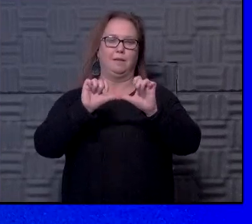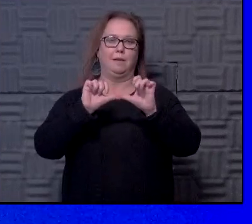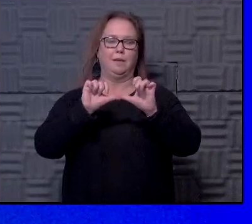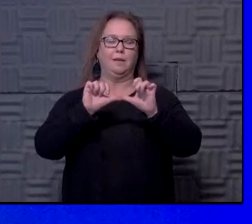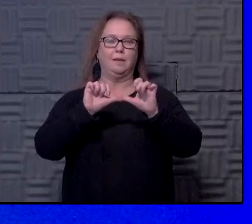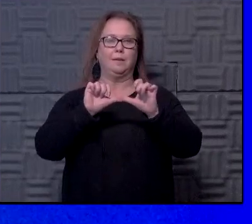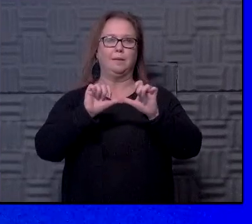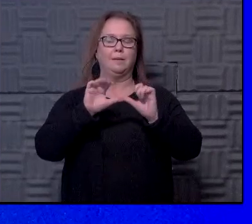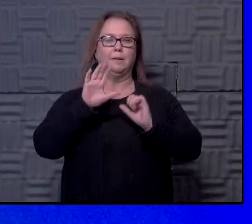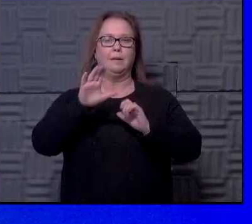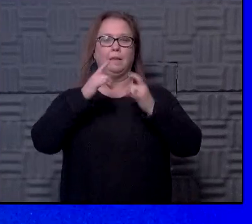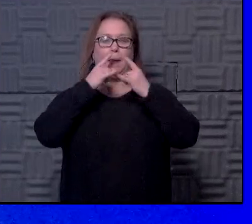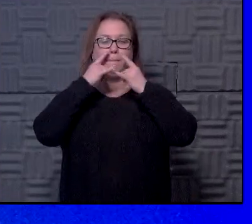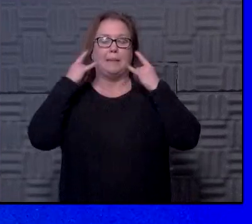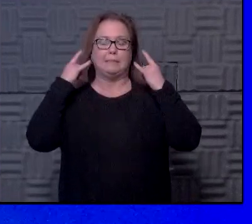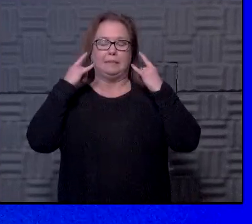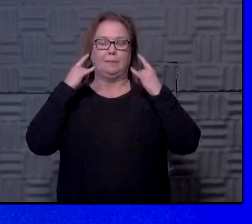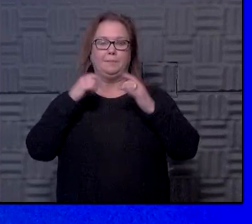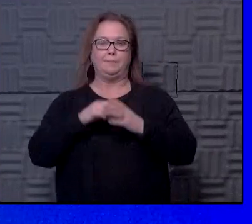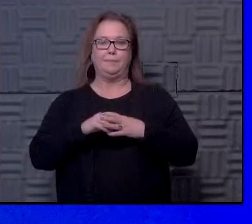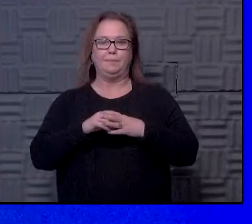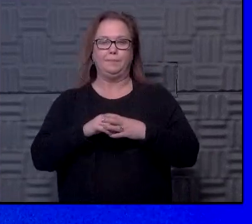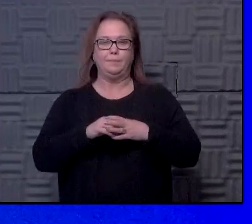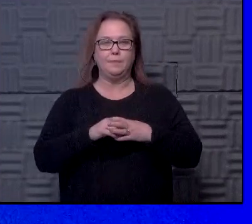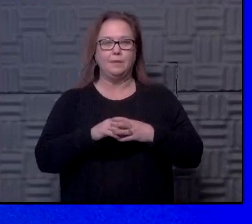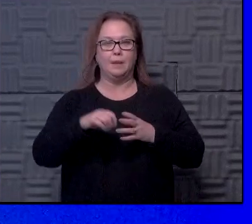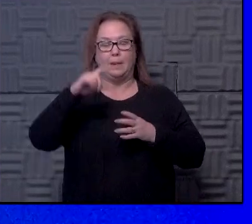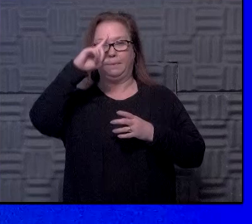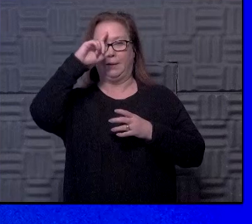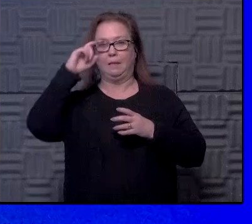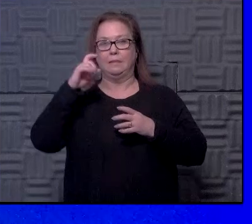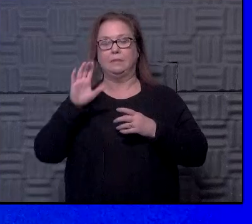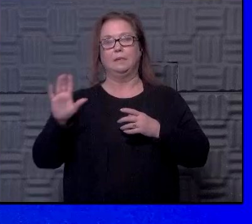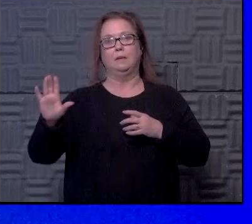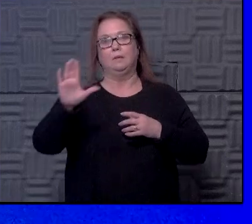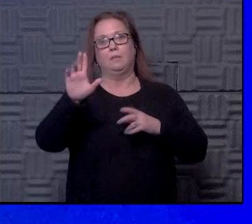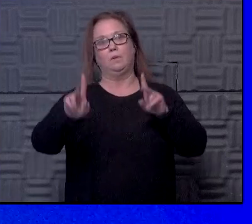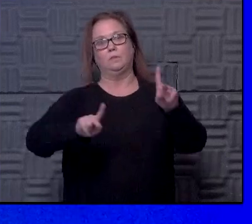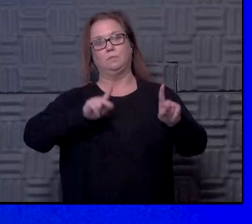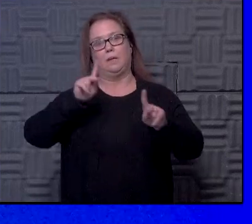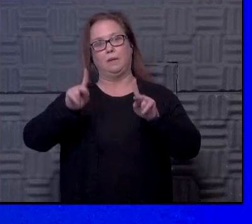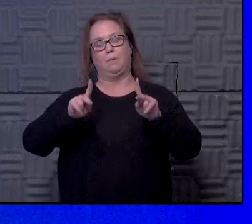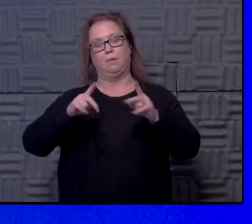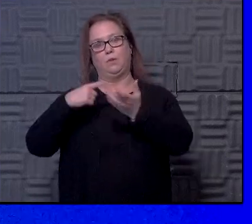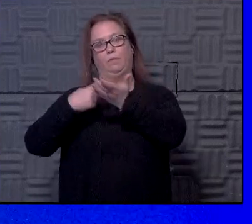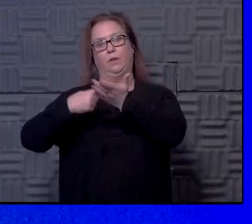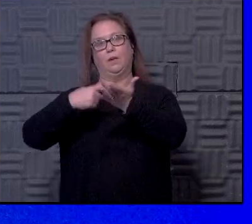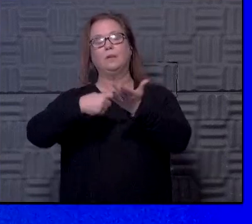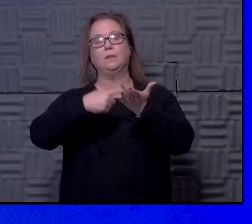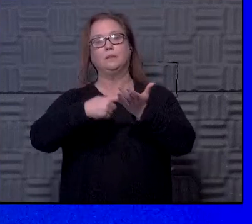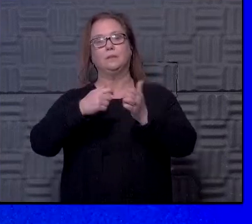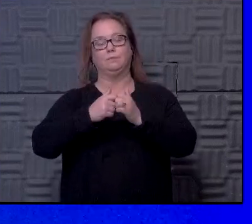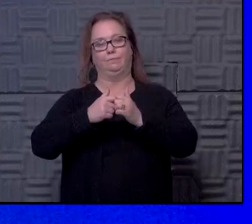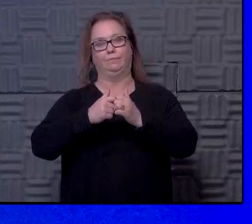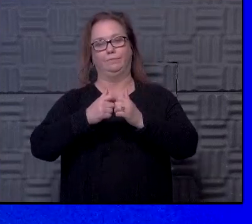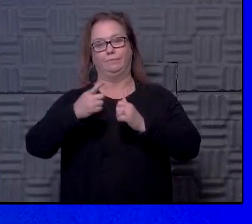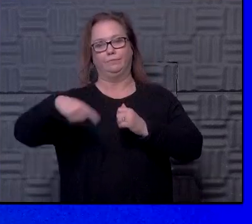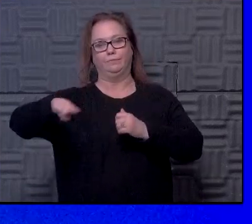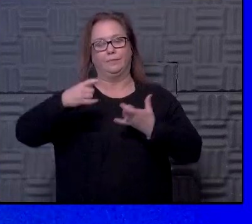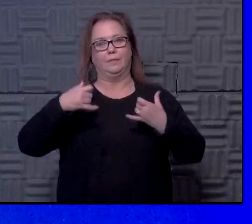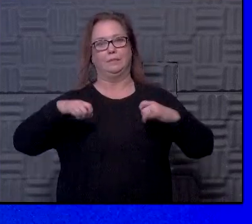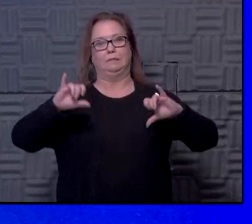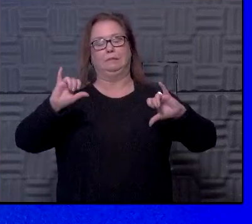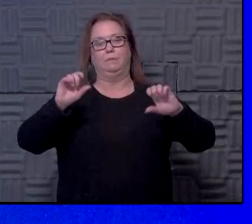that masking and distancing, because even those people who you have discussed and talked about getting the vaccine, they still